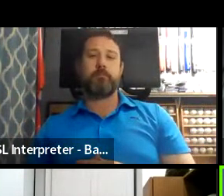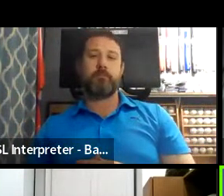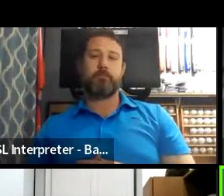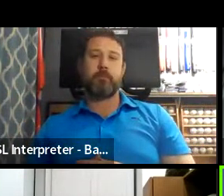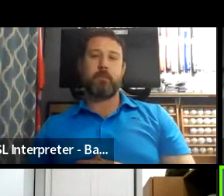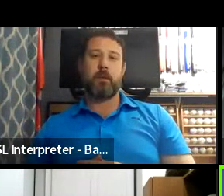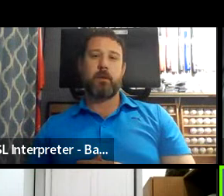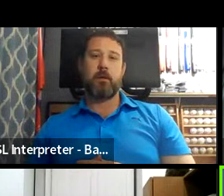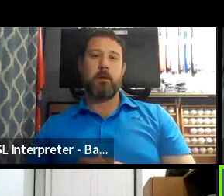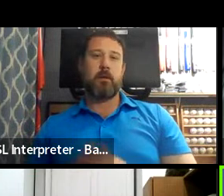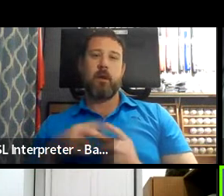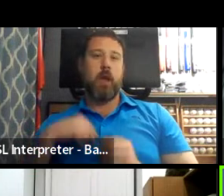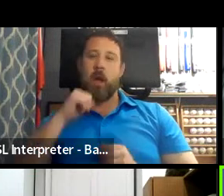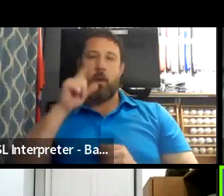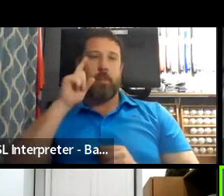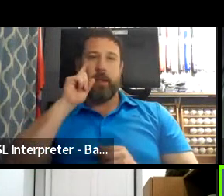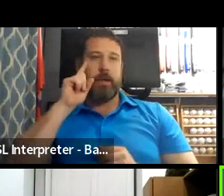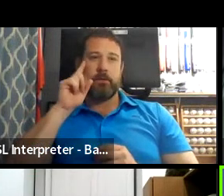I don't think it's predictable.